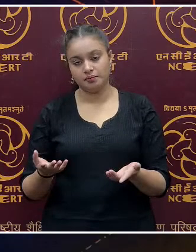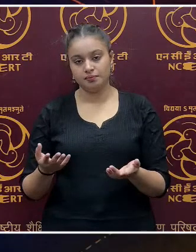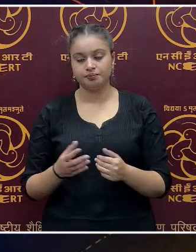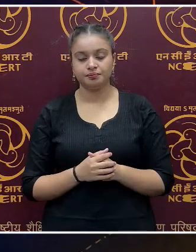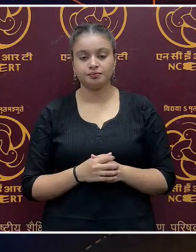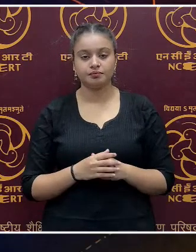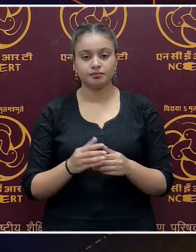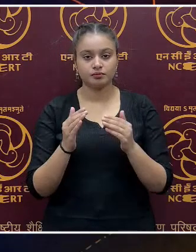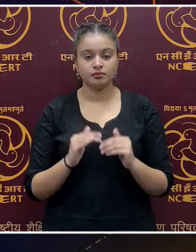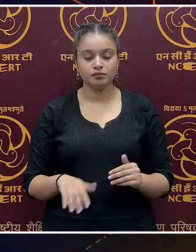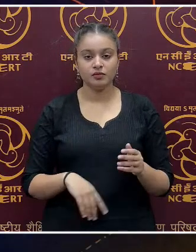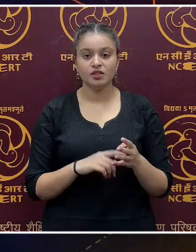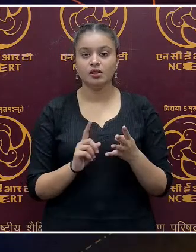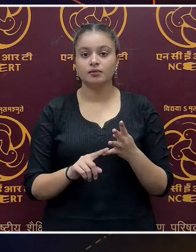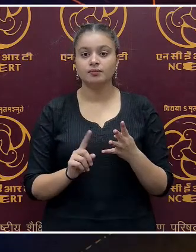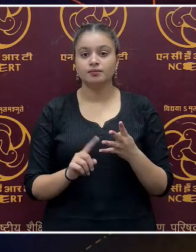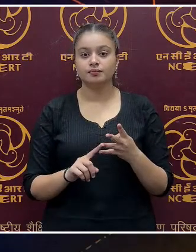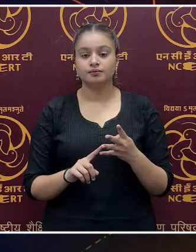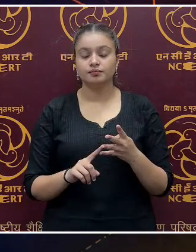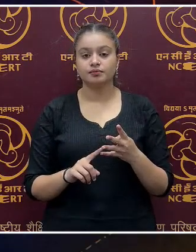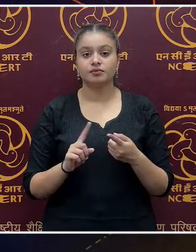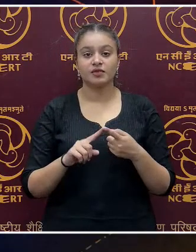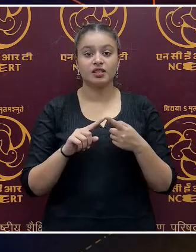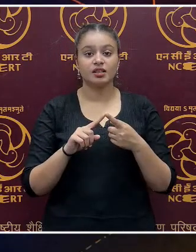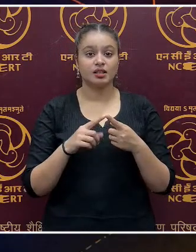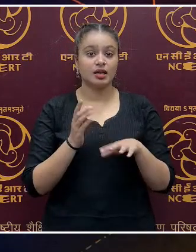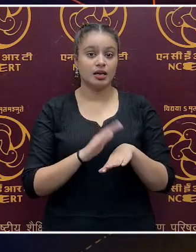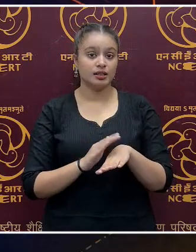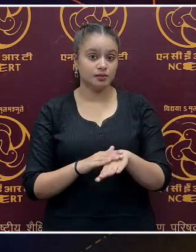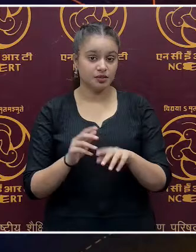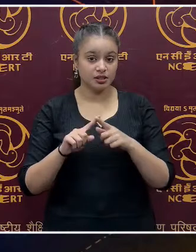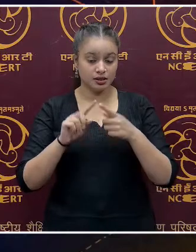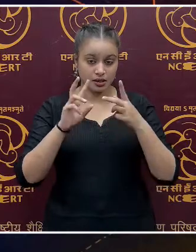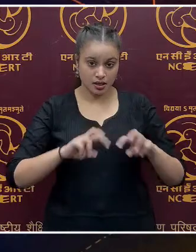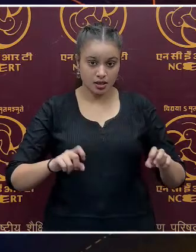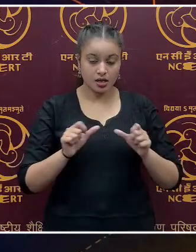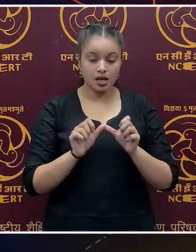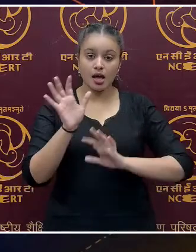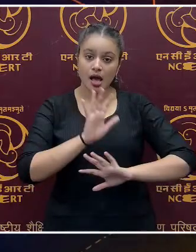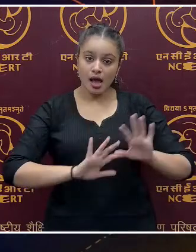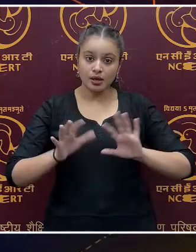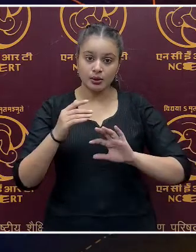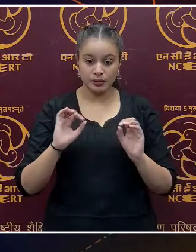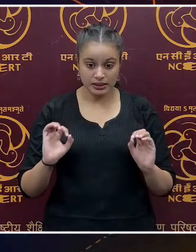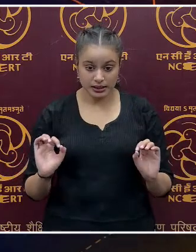the third one is simulation part. Here the main activities